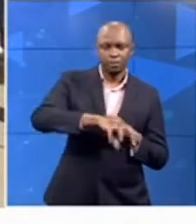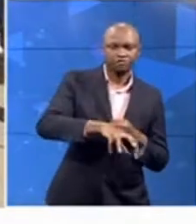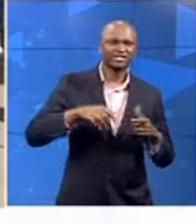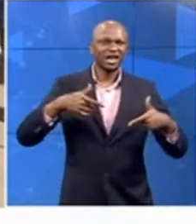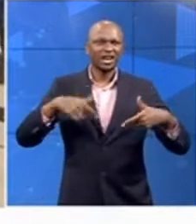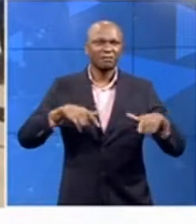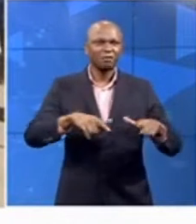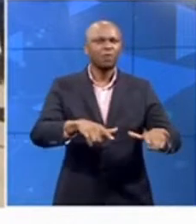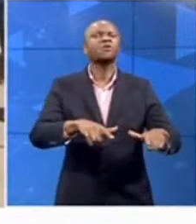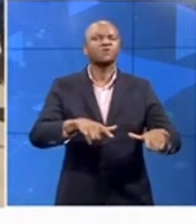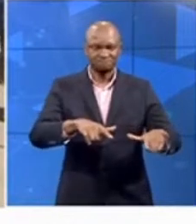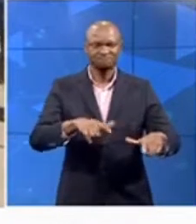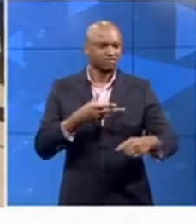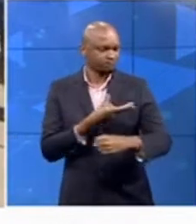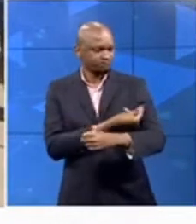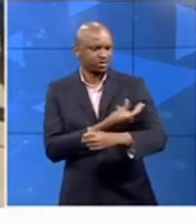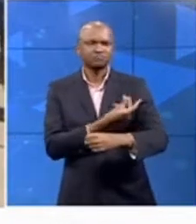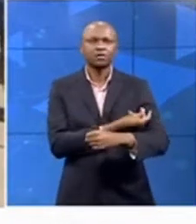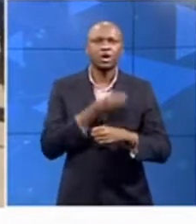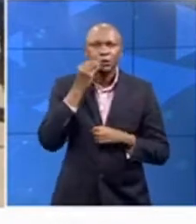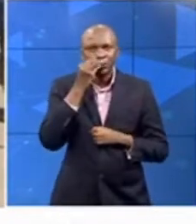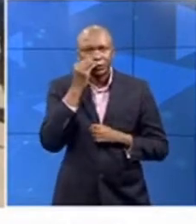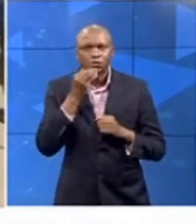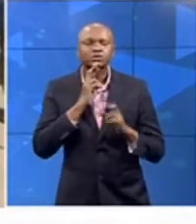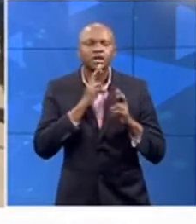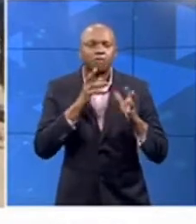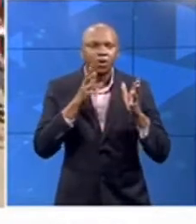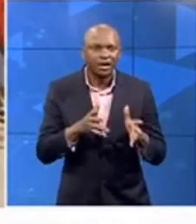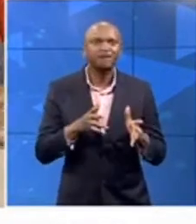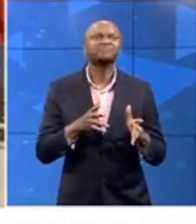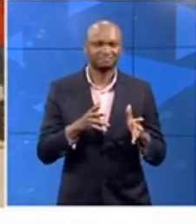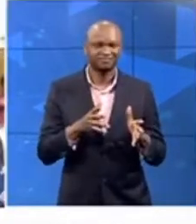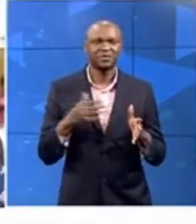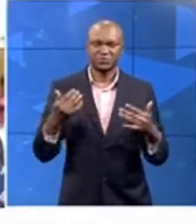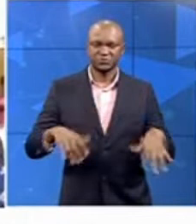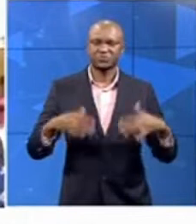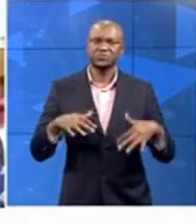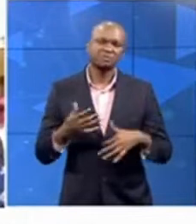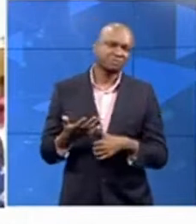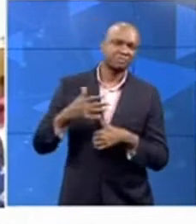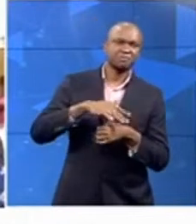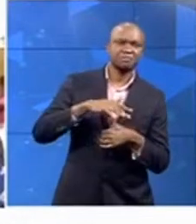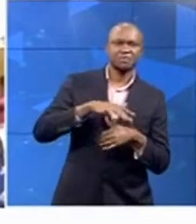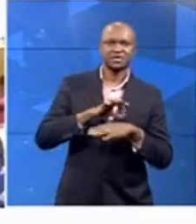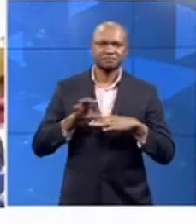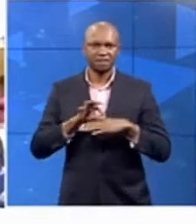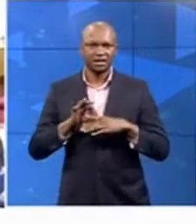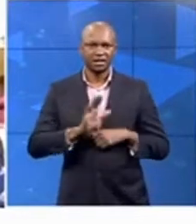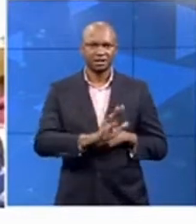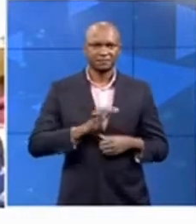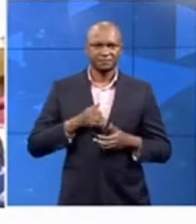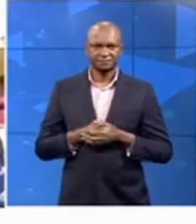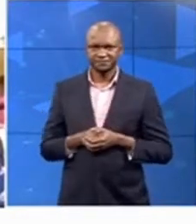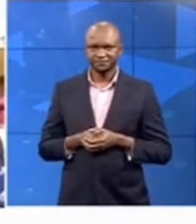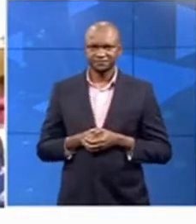generally as we are the front liners, it's a great initiative. We are victims of our own